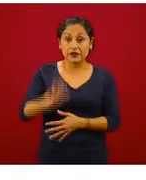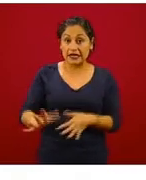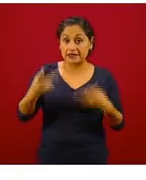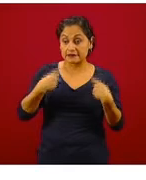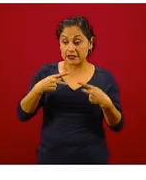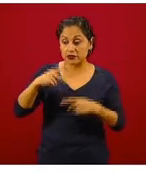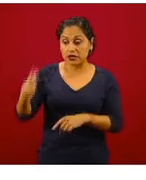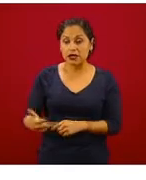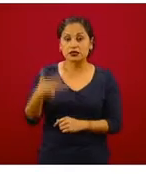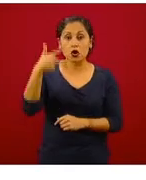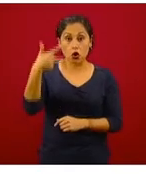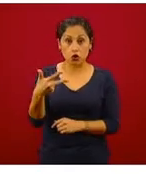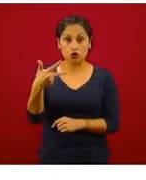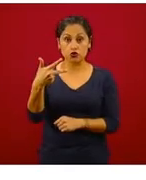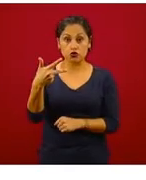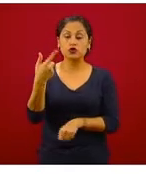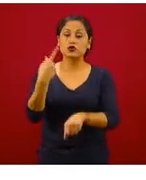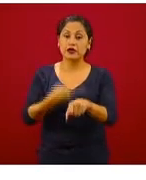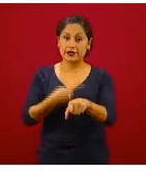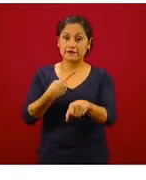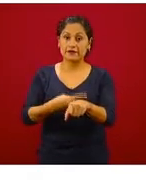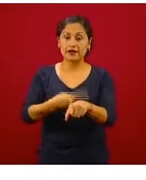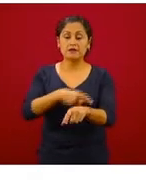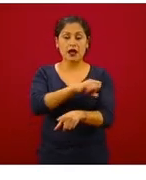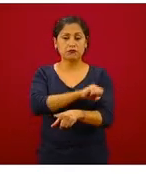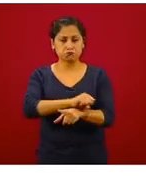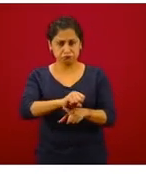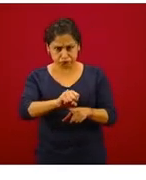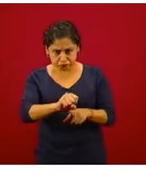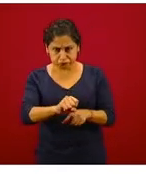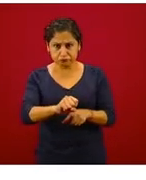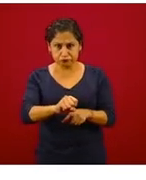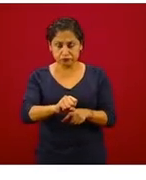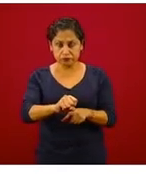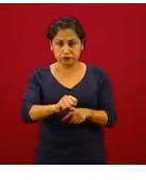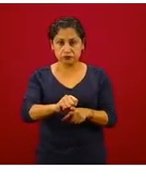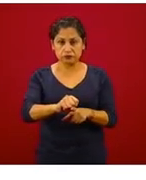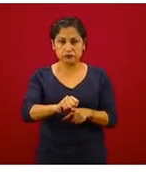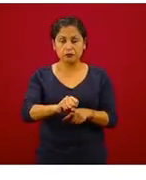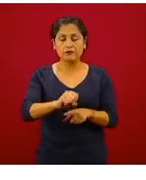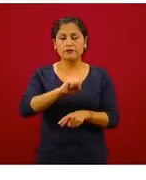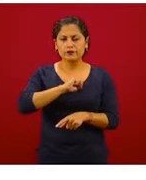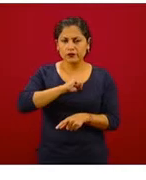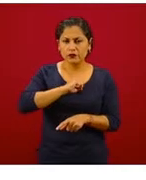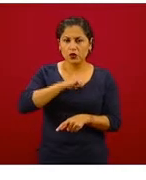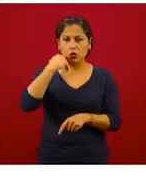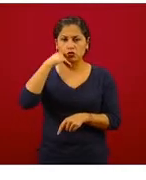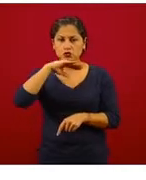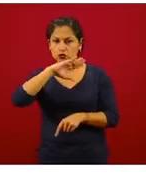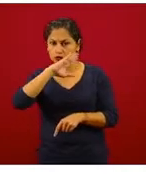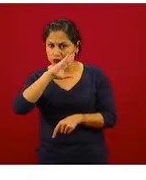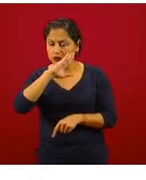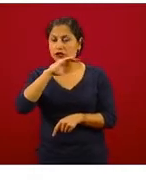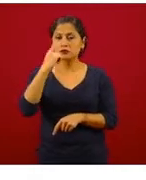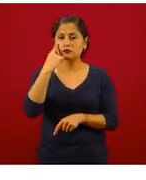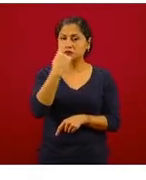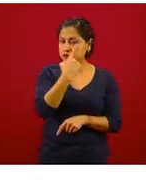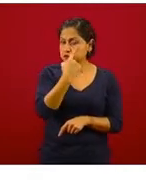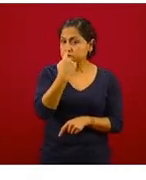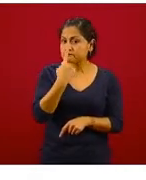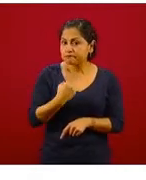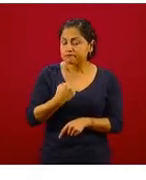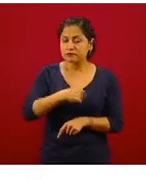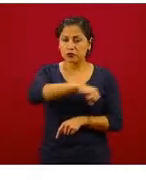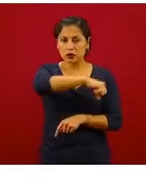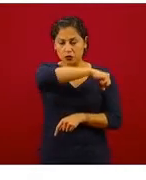people, we estimate around 8 out of 10 people, they only have a non-serious version of COVID. They have a sore